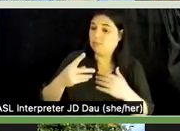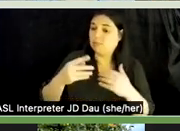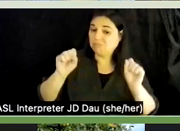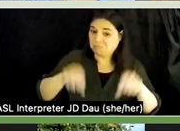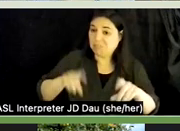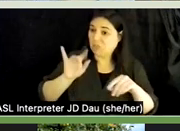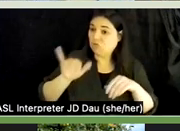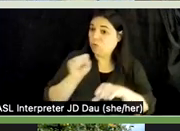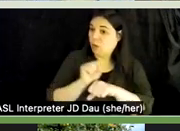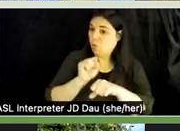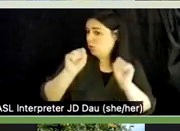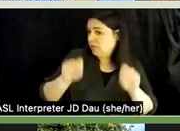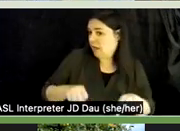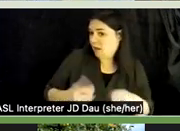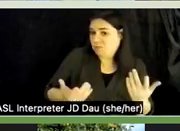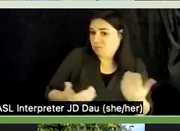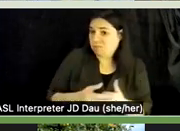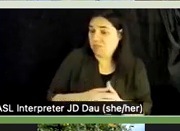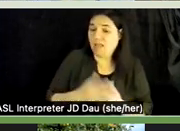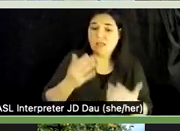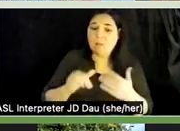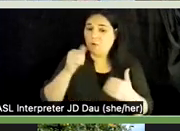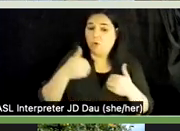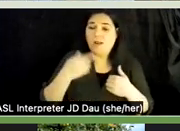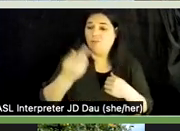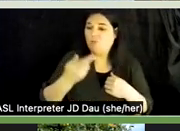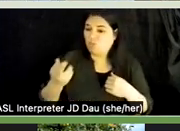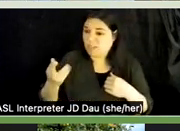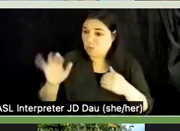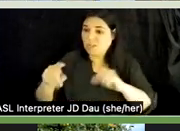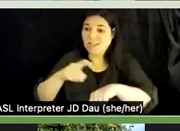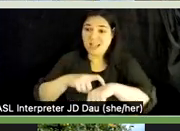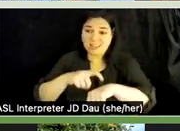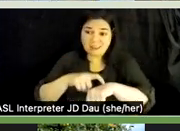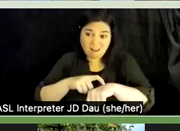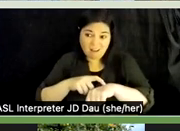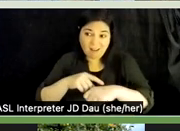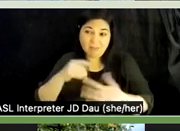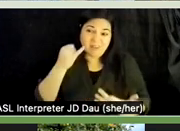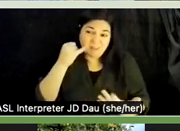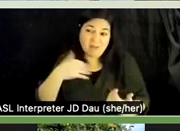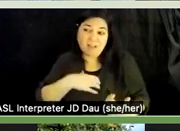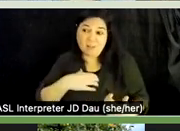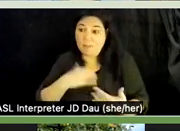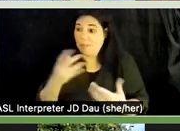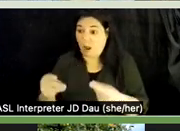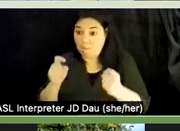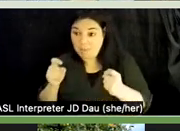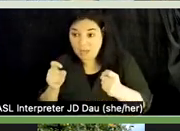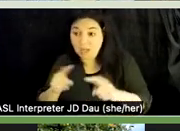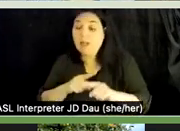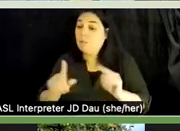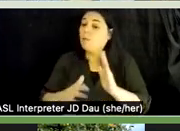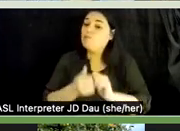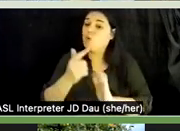They may not have resources at the time that you come in with a complaint, but most of the legal